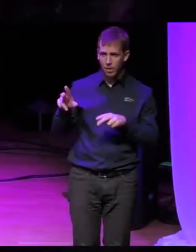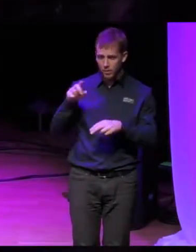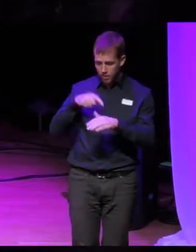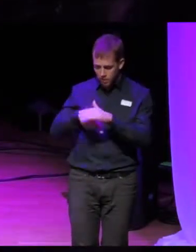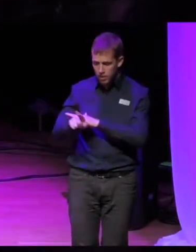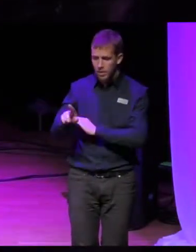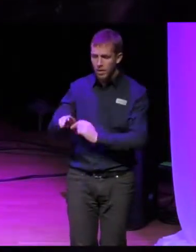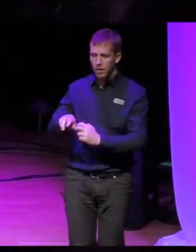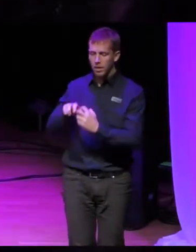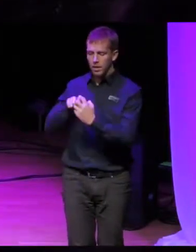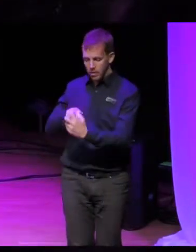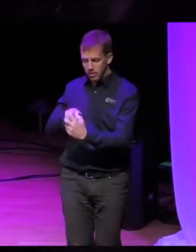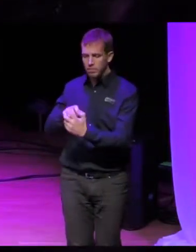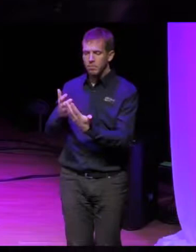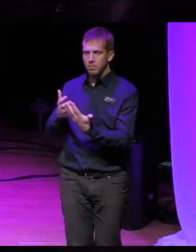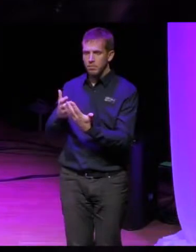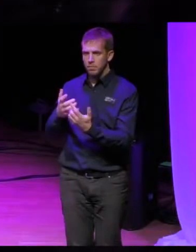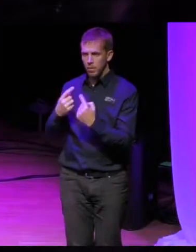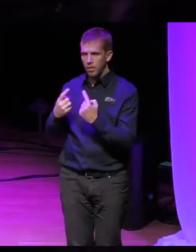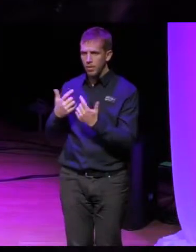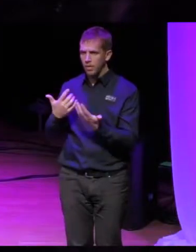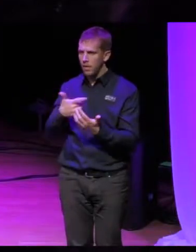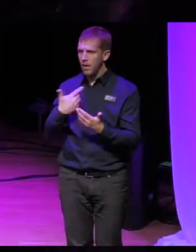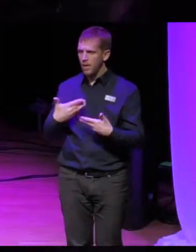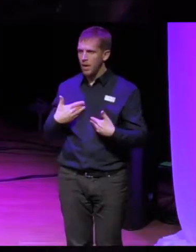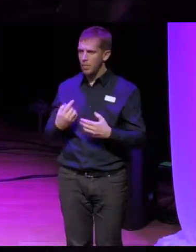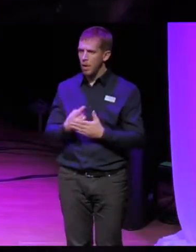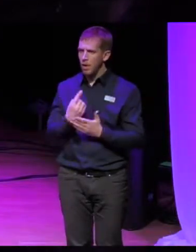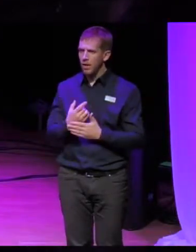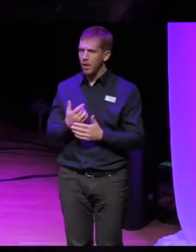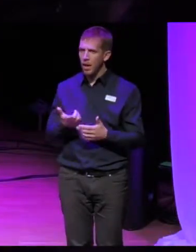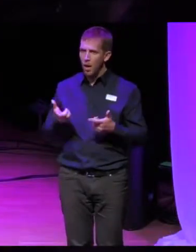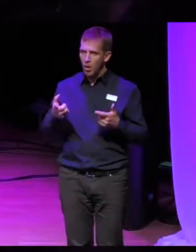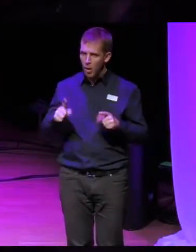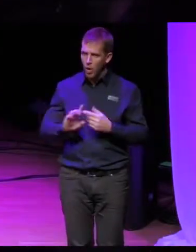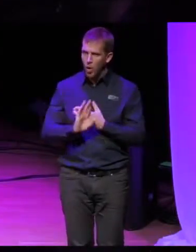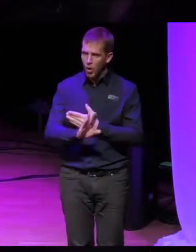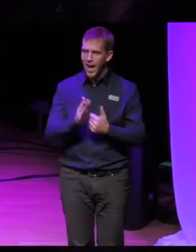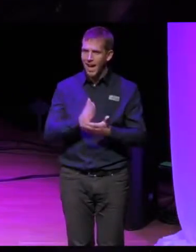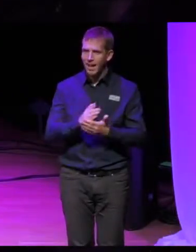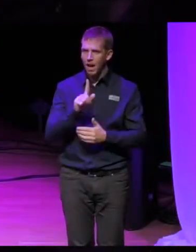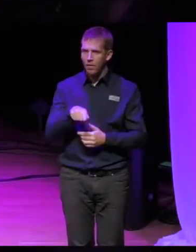to protect the very immediate rights of people who are being detained at airports.